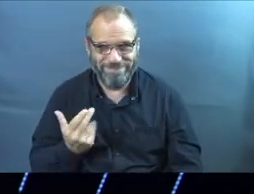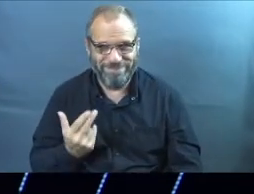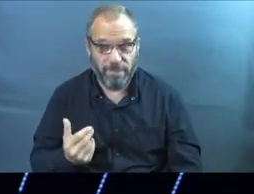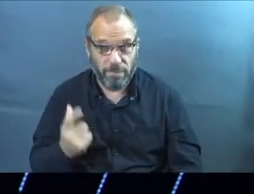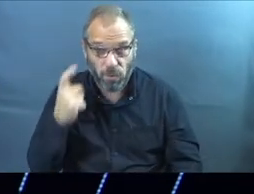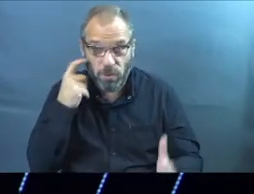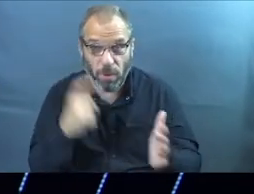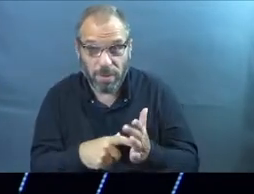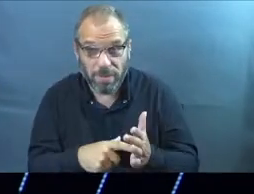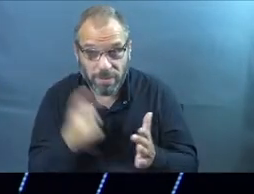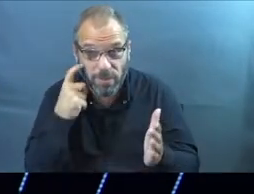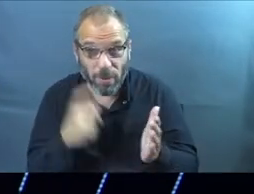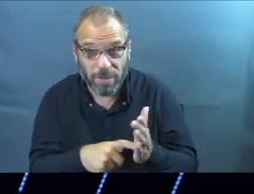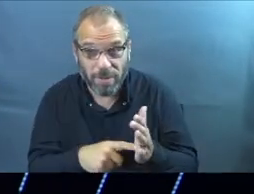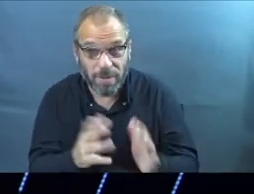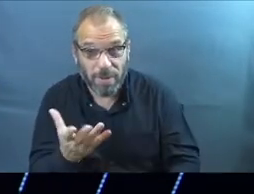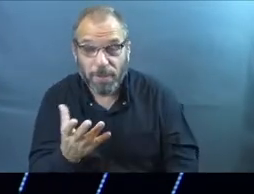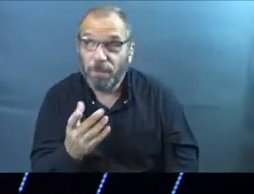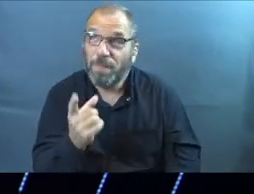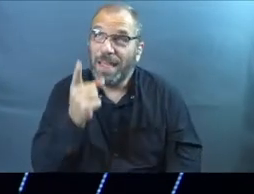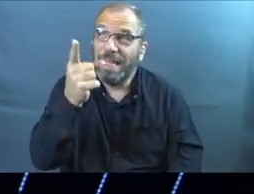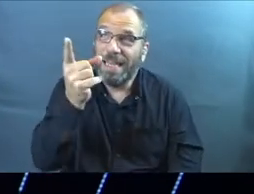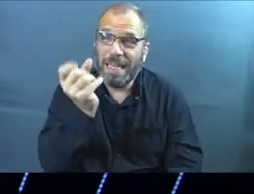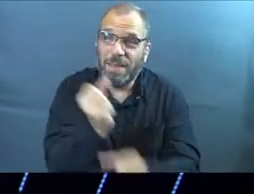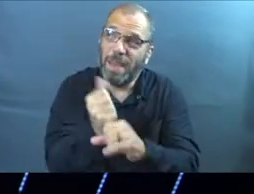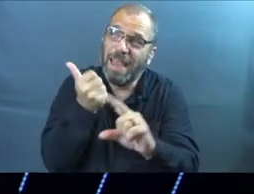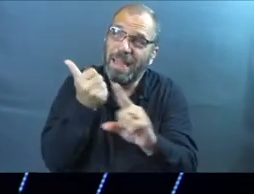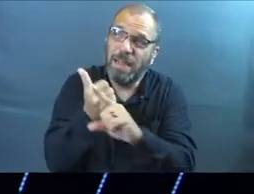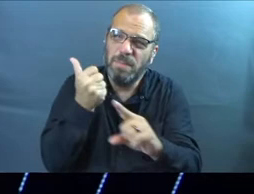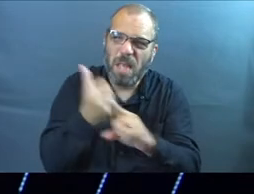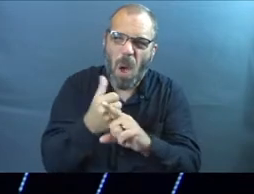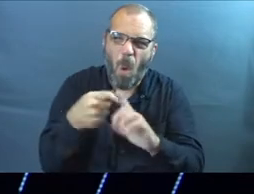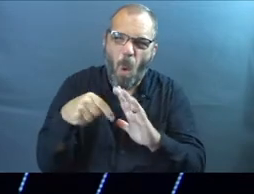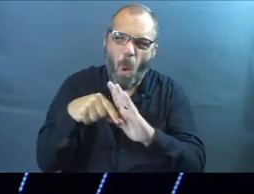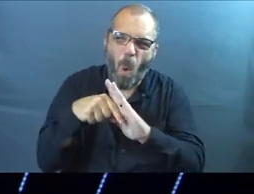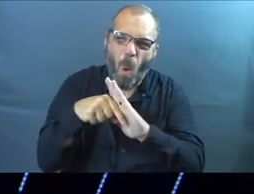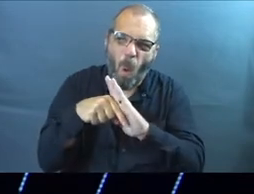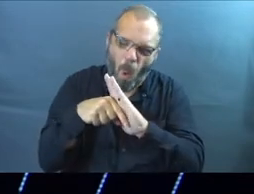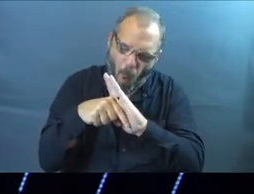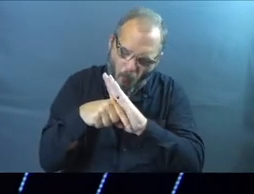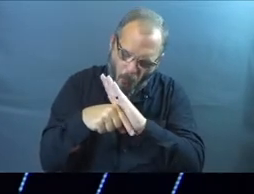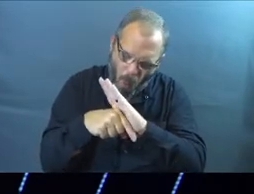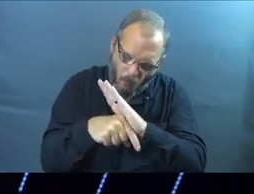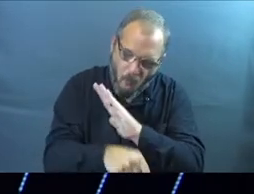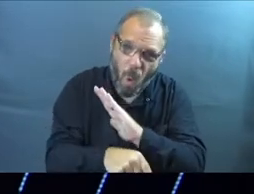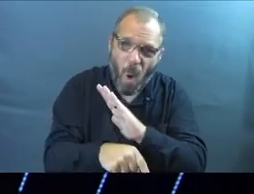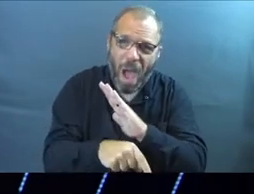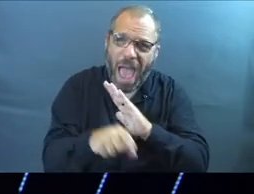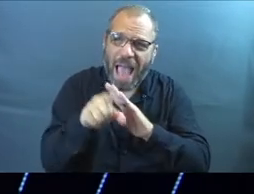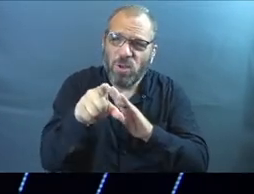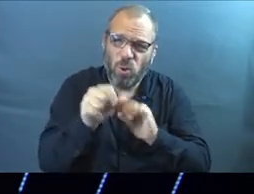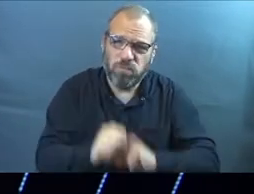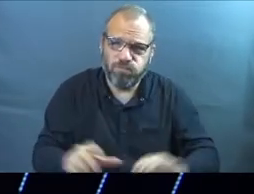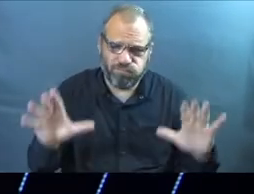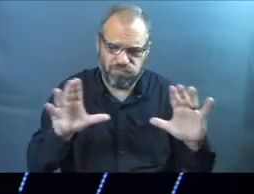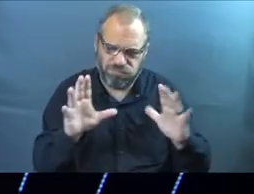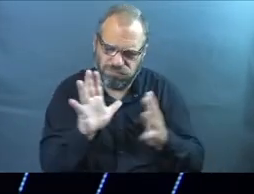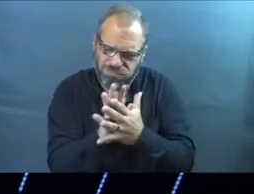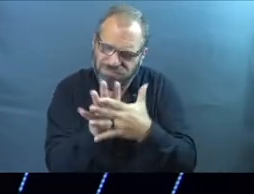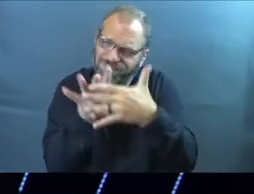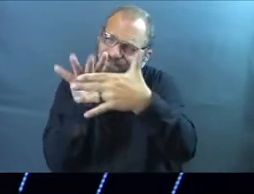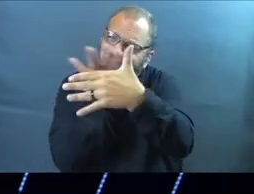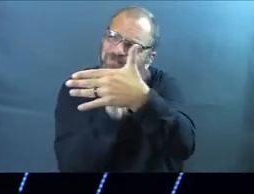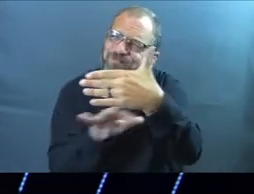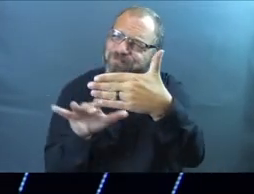Do you see? He has made himself deep for you to go and throw yourself into the depths of